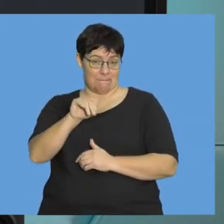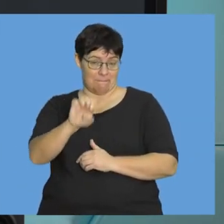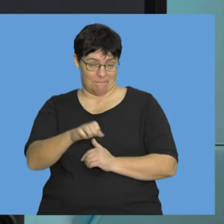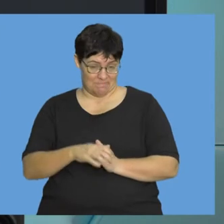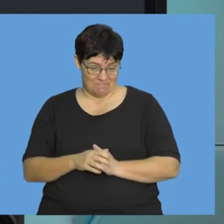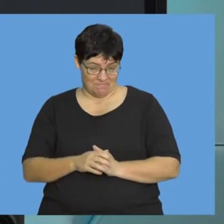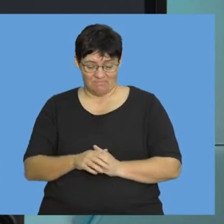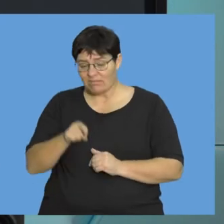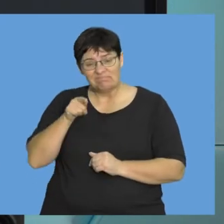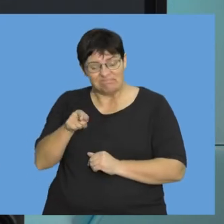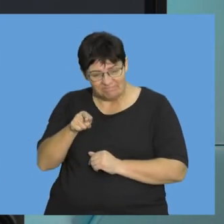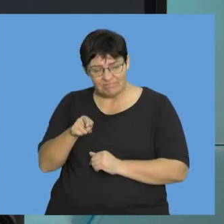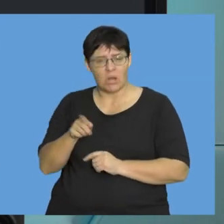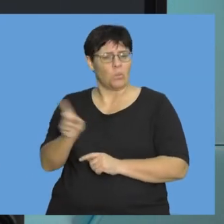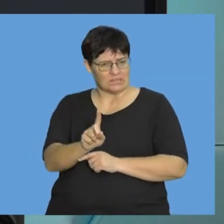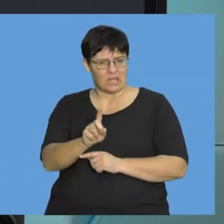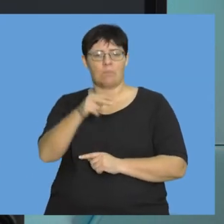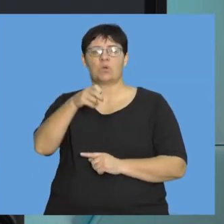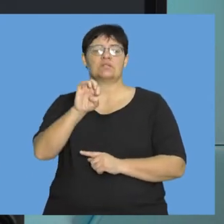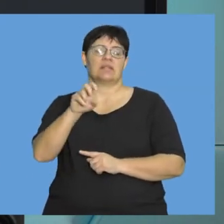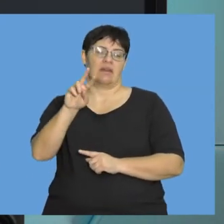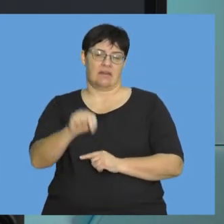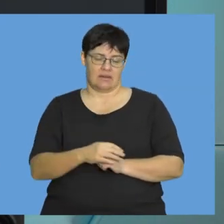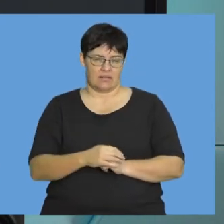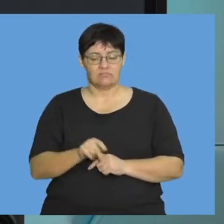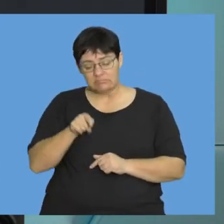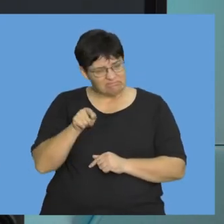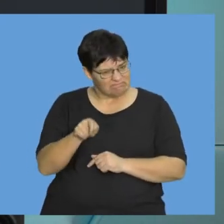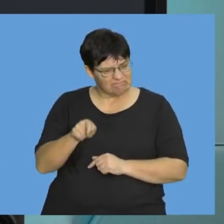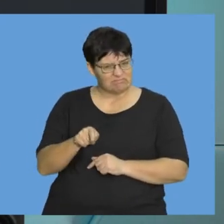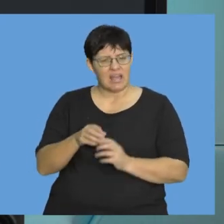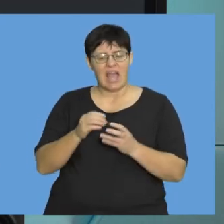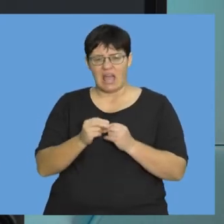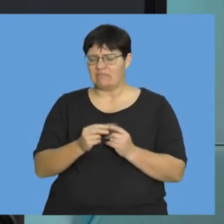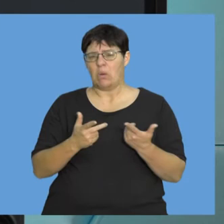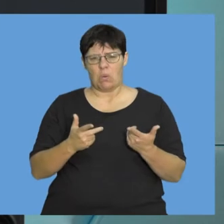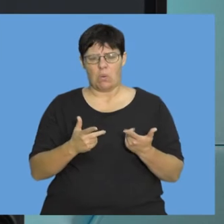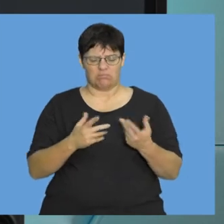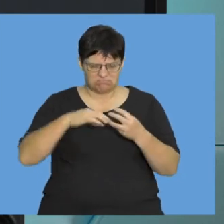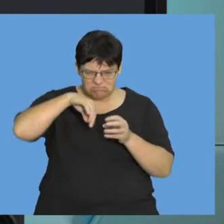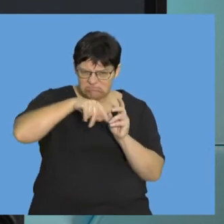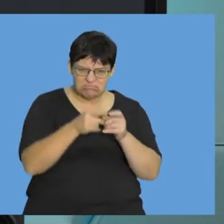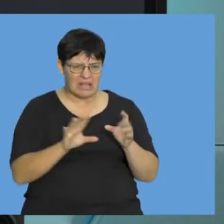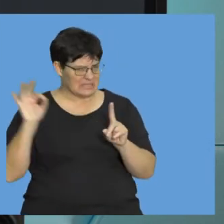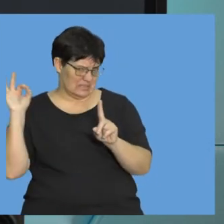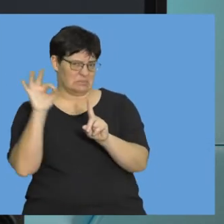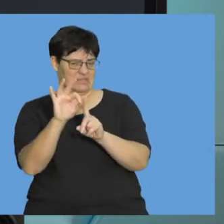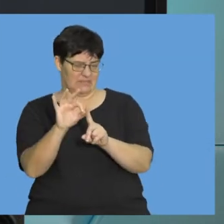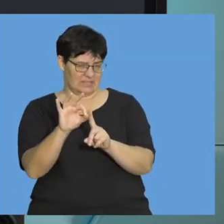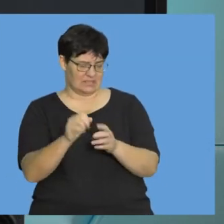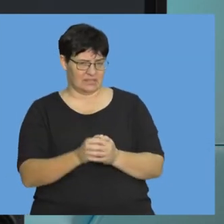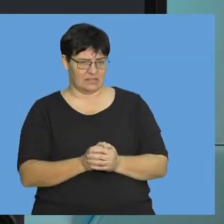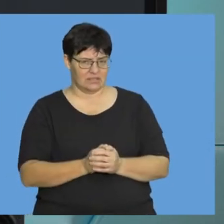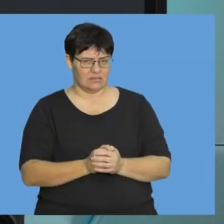Now, enzymes are proteins. So what does that mean? They've got this huge, big, particular shape.